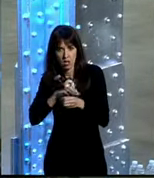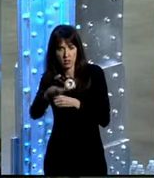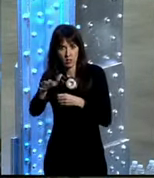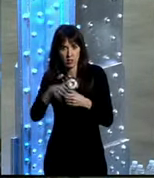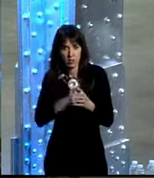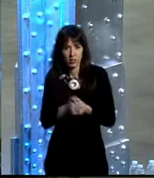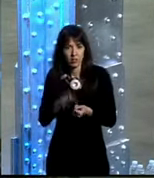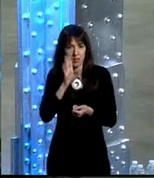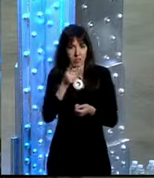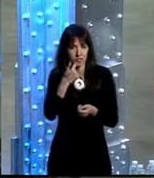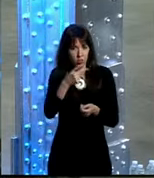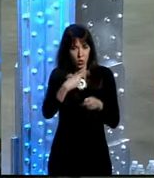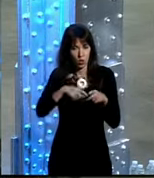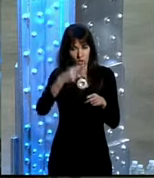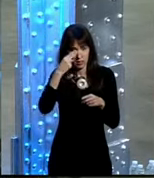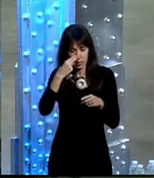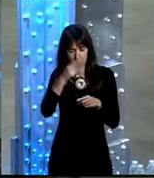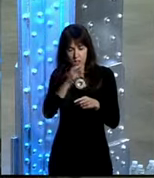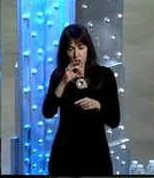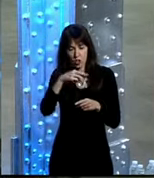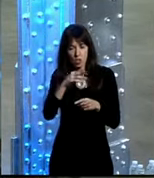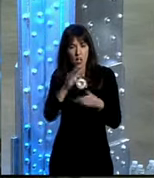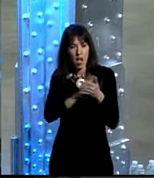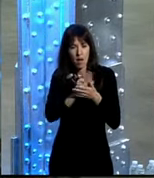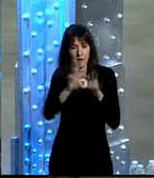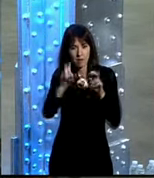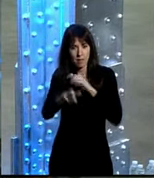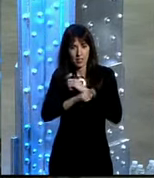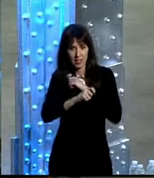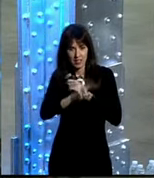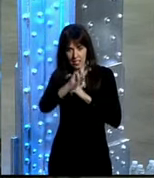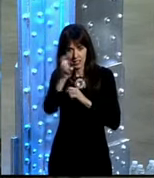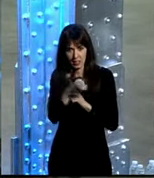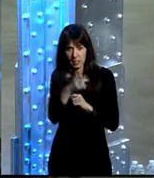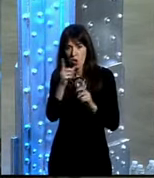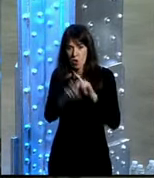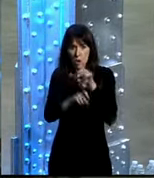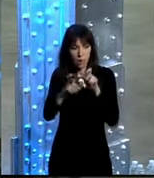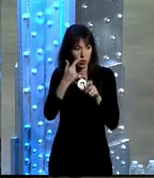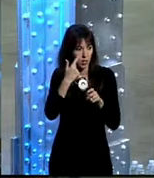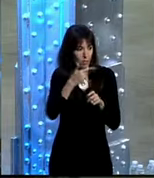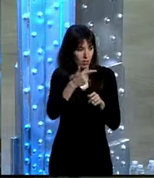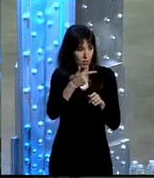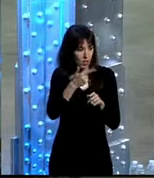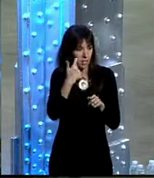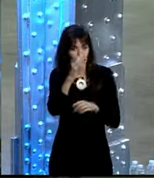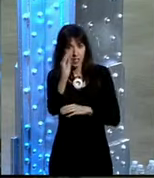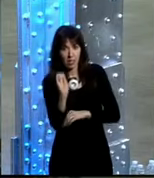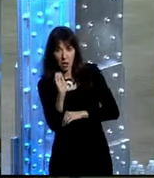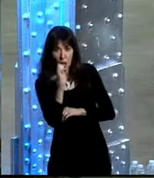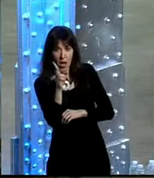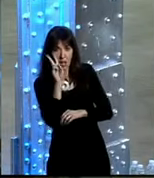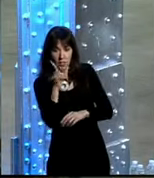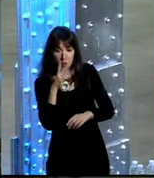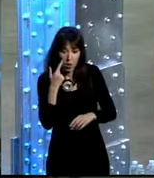the real world. Well, you just said something very interesting, Tony, when you were talking about strategies, transmedia strategies. Oh, there's a question here.